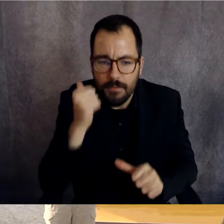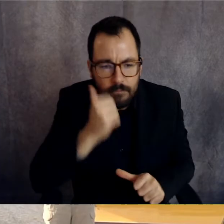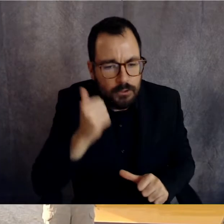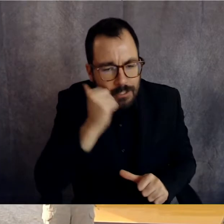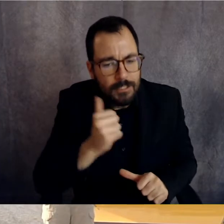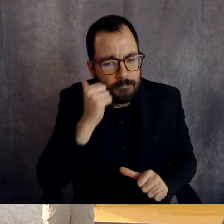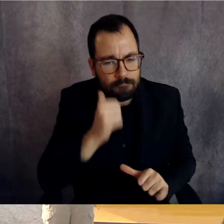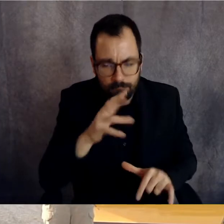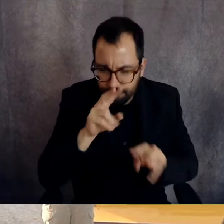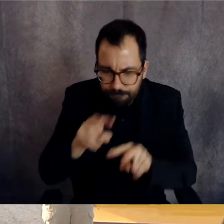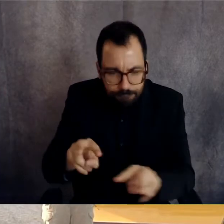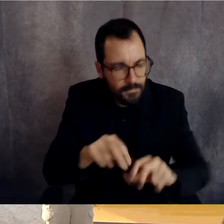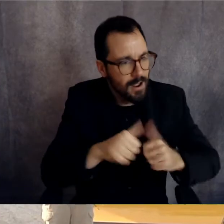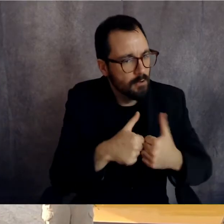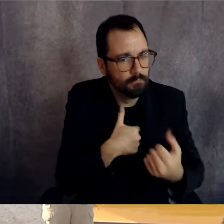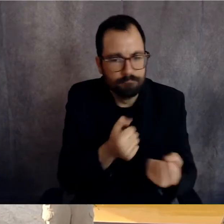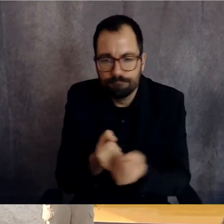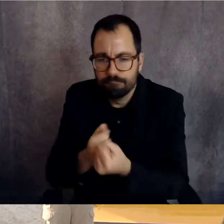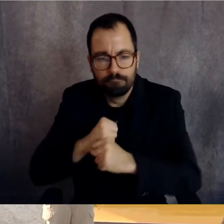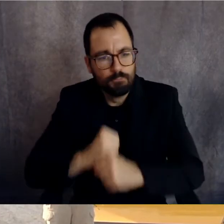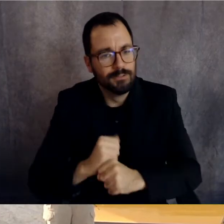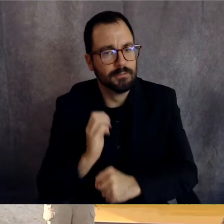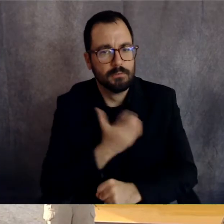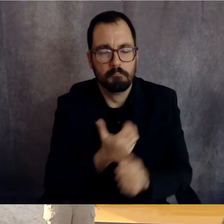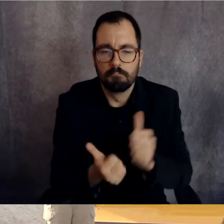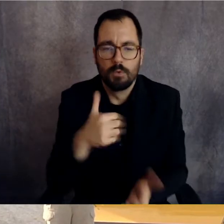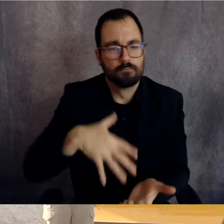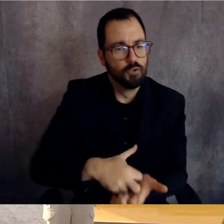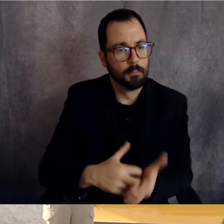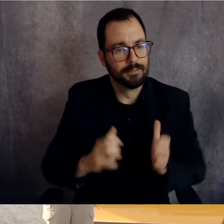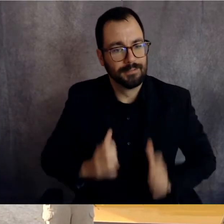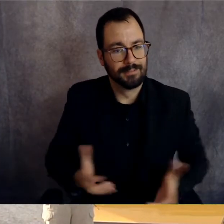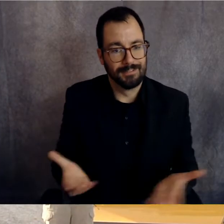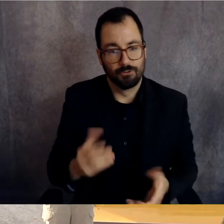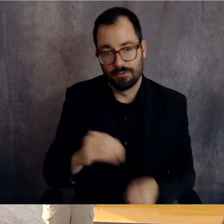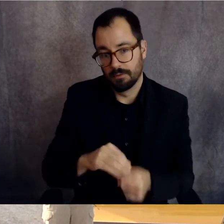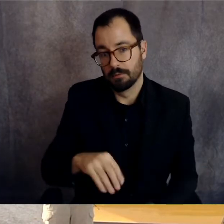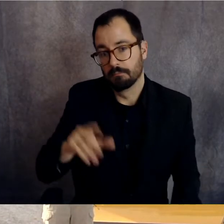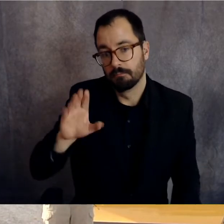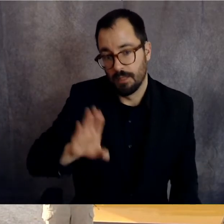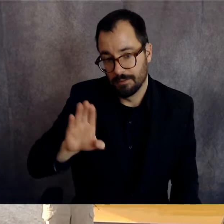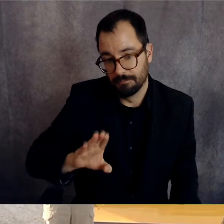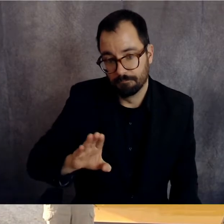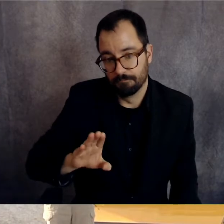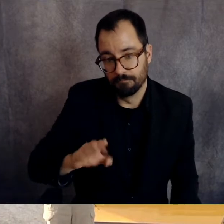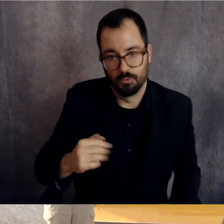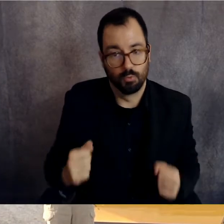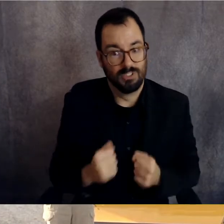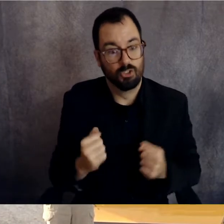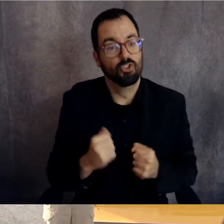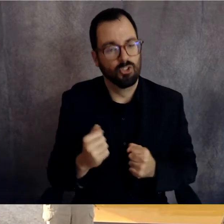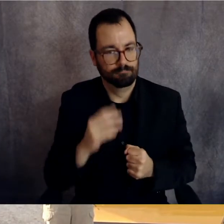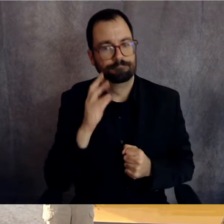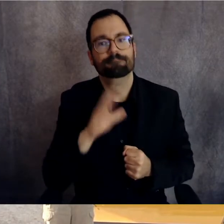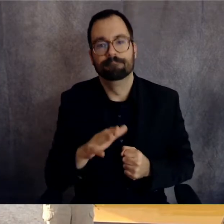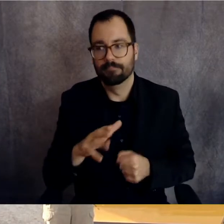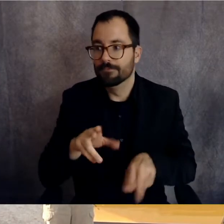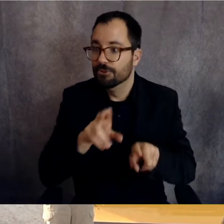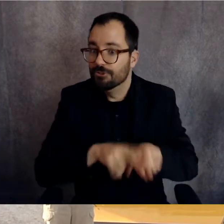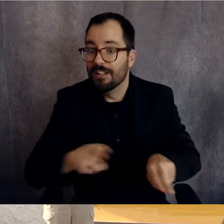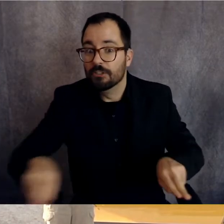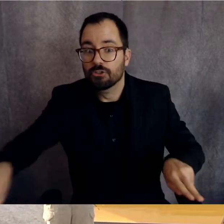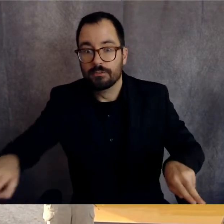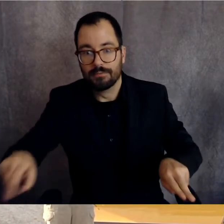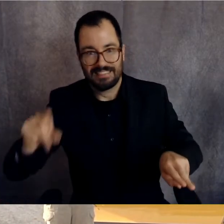our most vulnerable residents here in the city. In the winter, we see more people taking advantage of the shelter system. So we're continuing